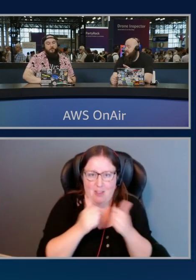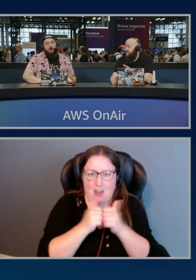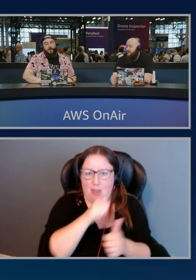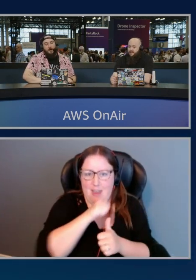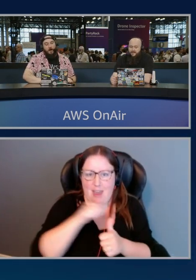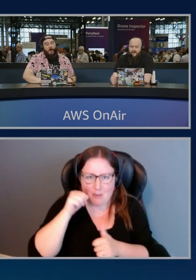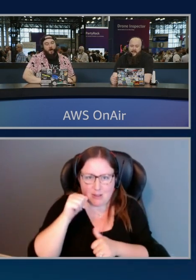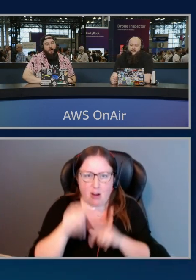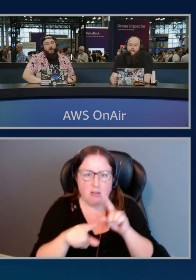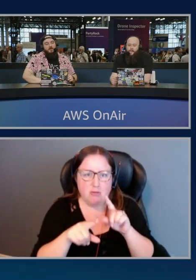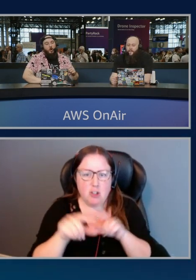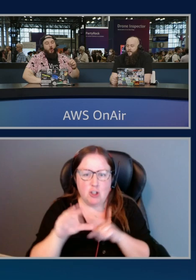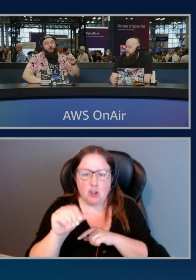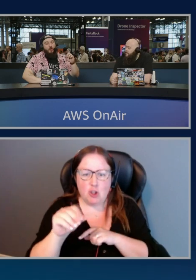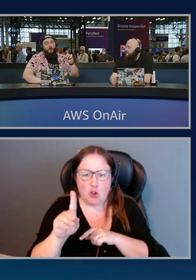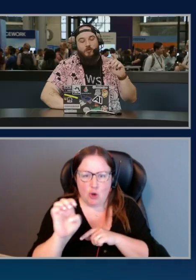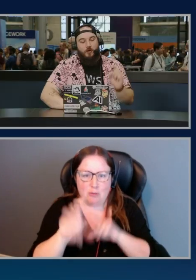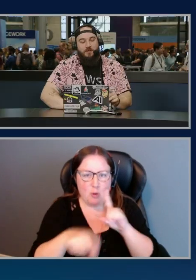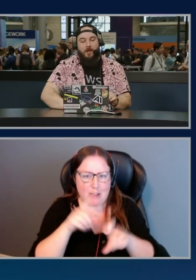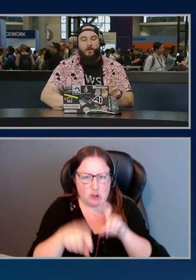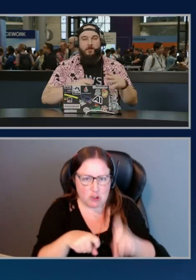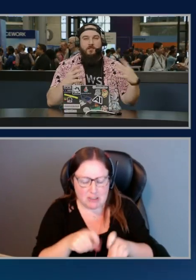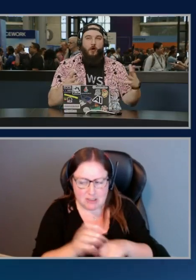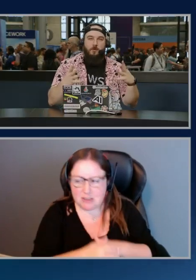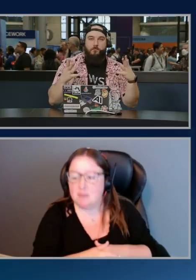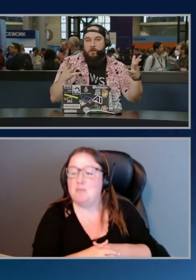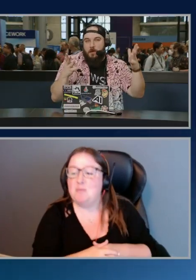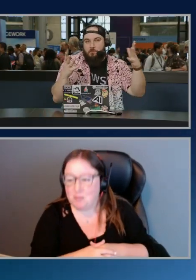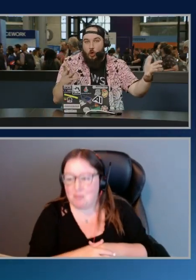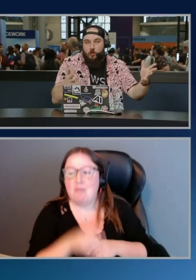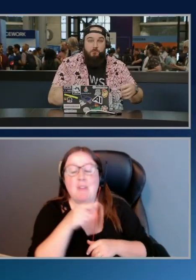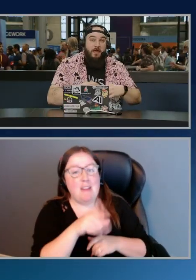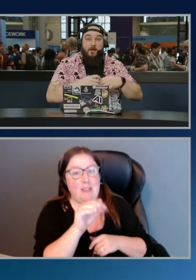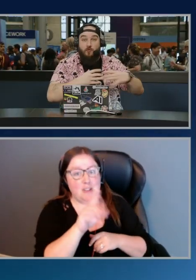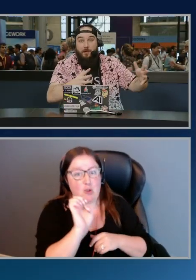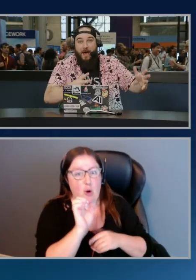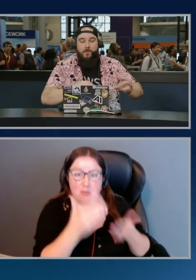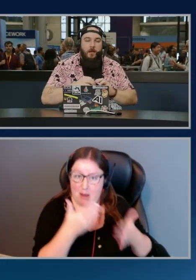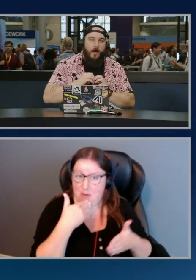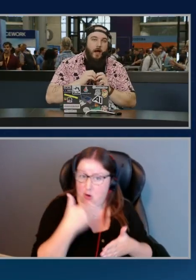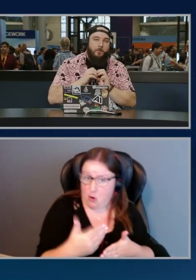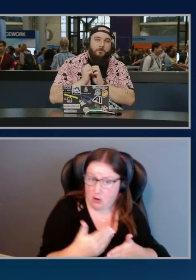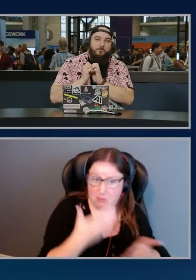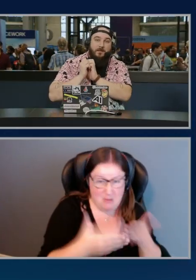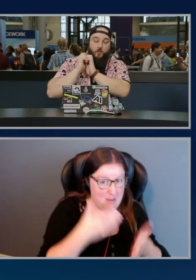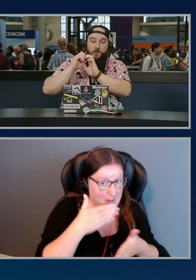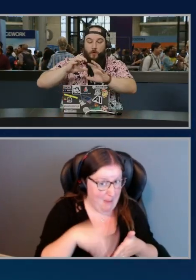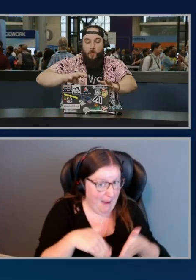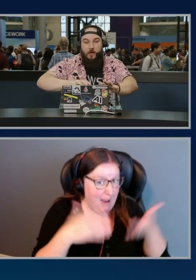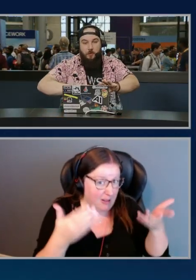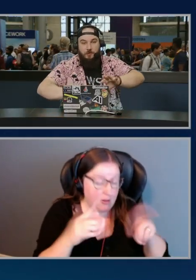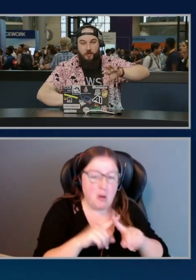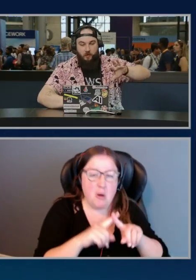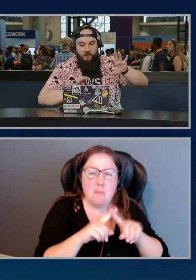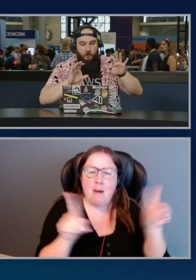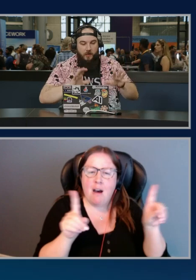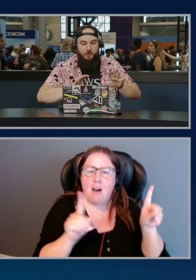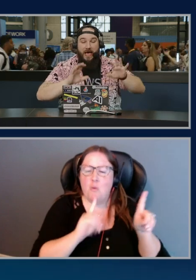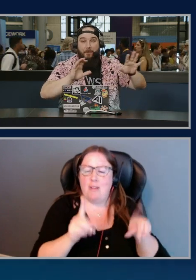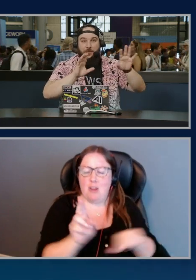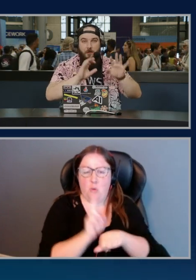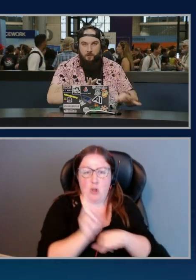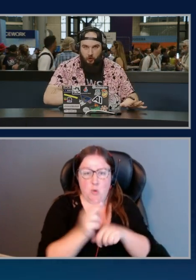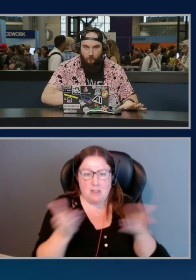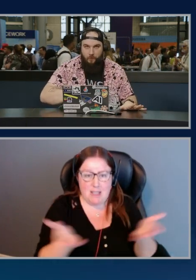questions. Yeah. So here's the thing. This code may be good, maybe really bad. But what are we going to use here is we're going to